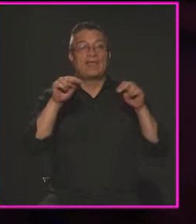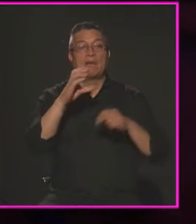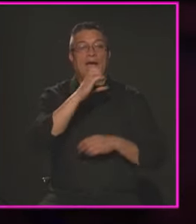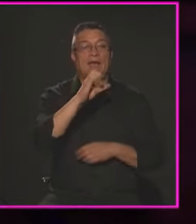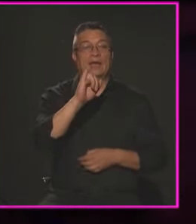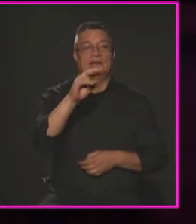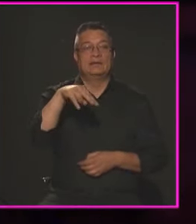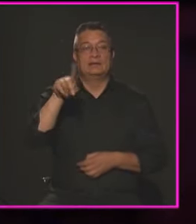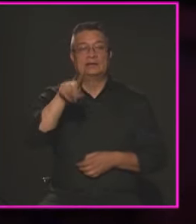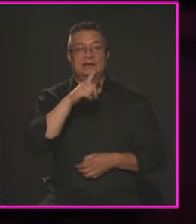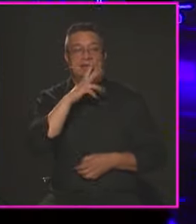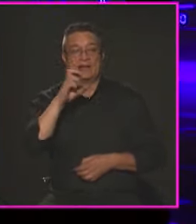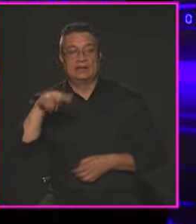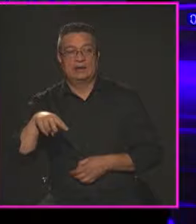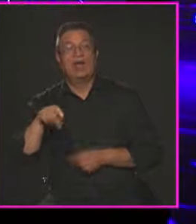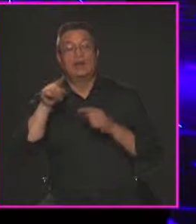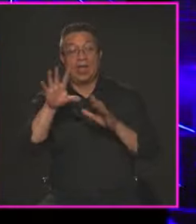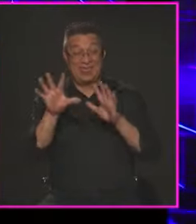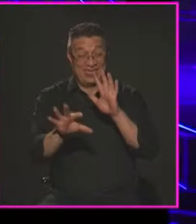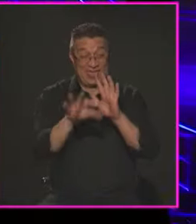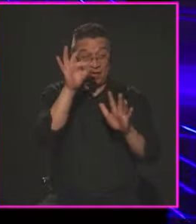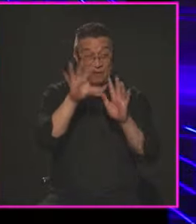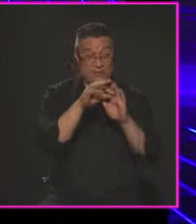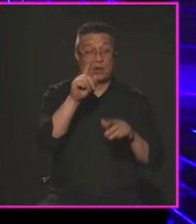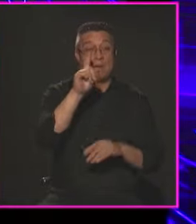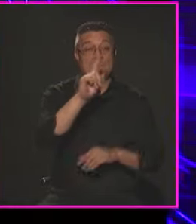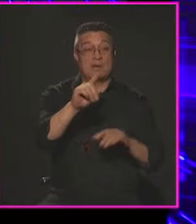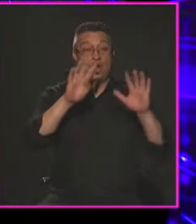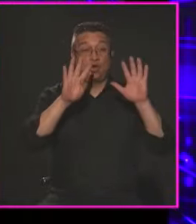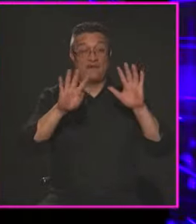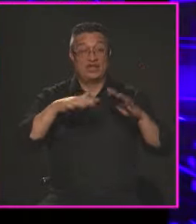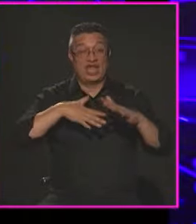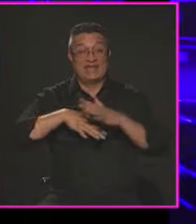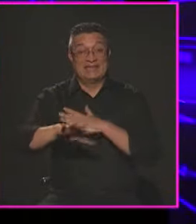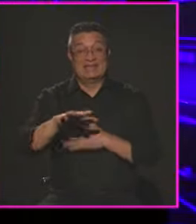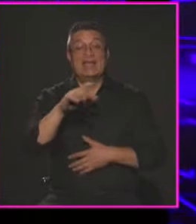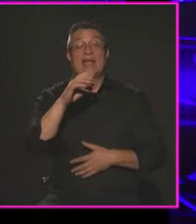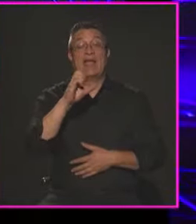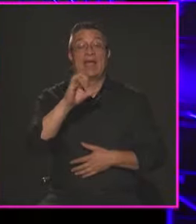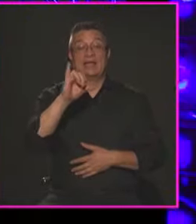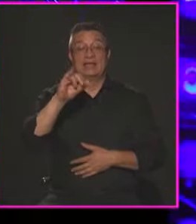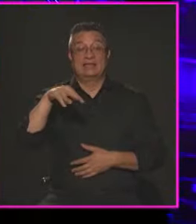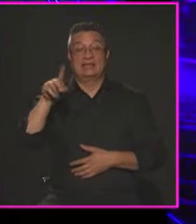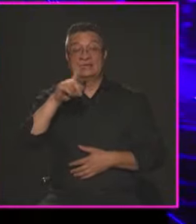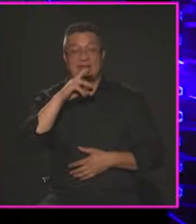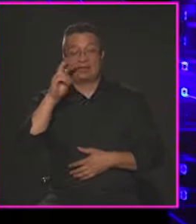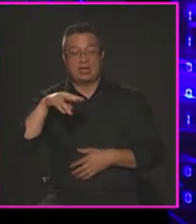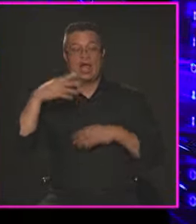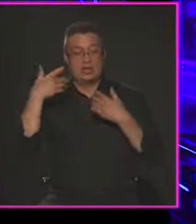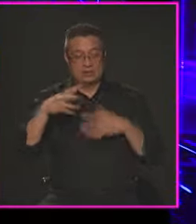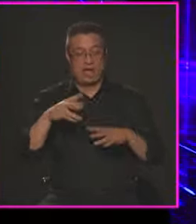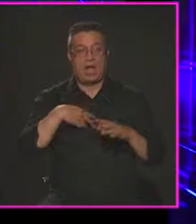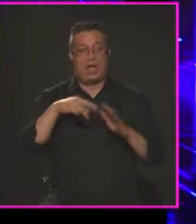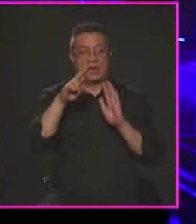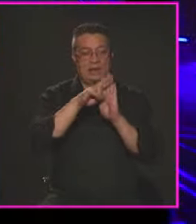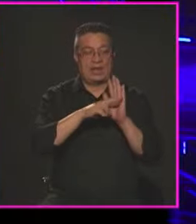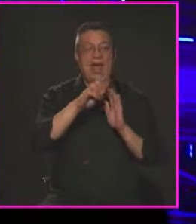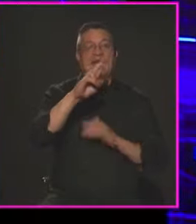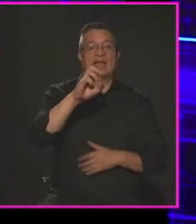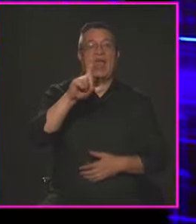gravitational waves? In 1915, Einstein established the rule of general relativity theory, which